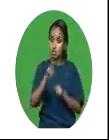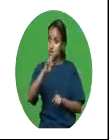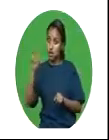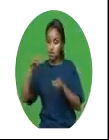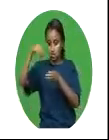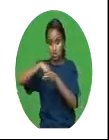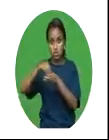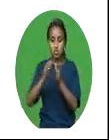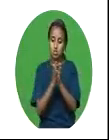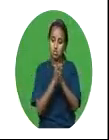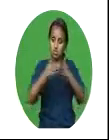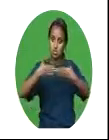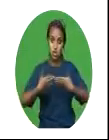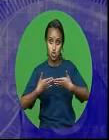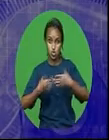line.